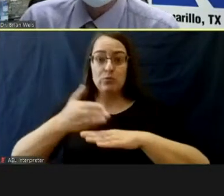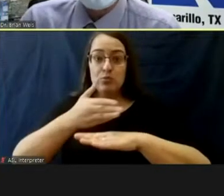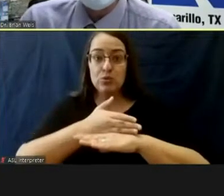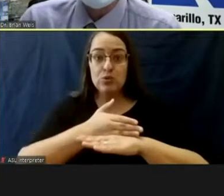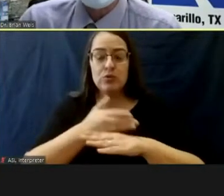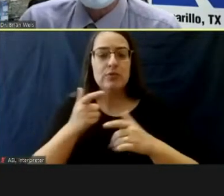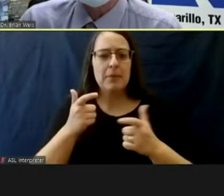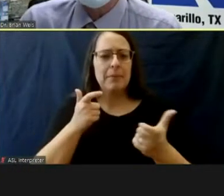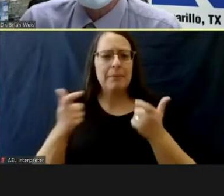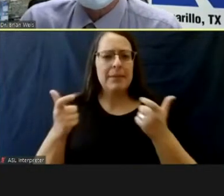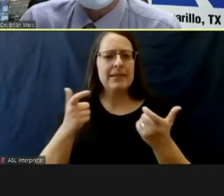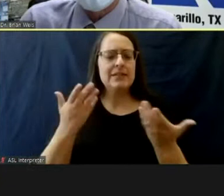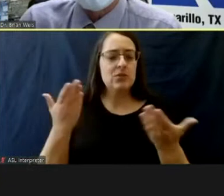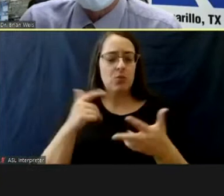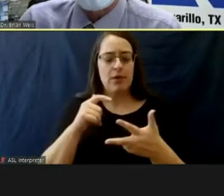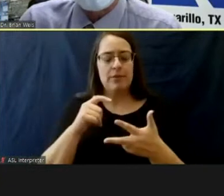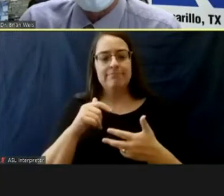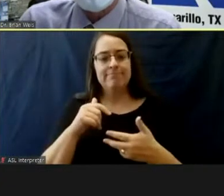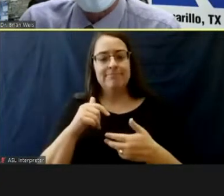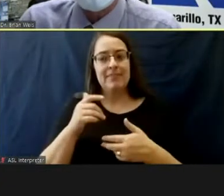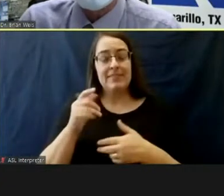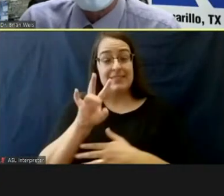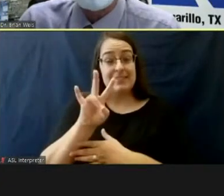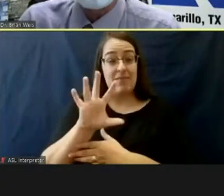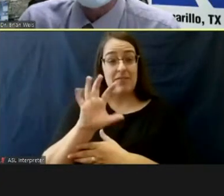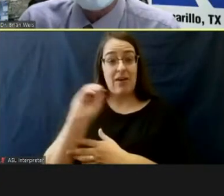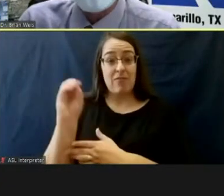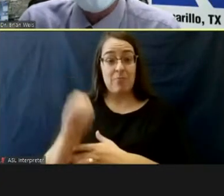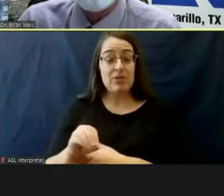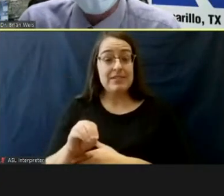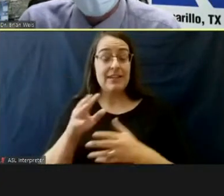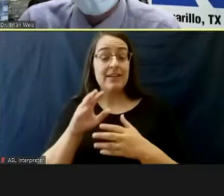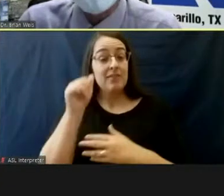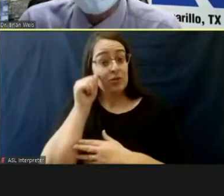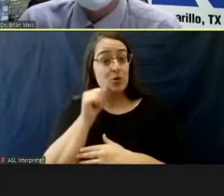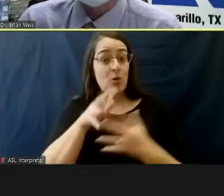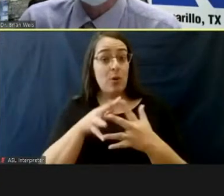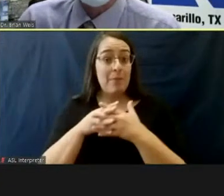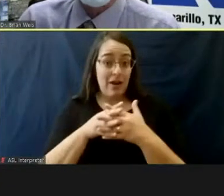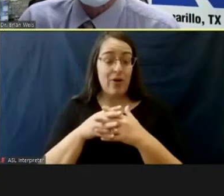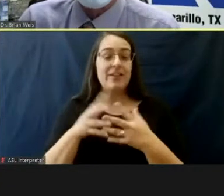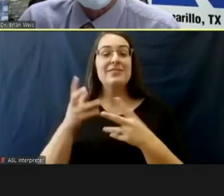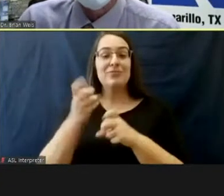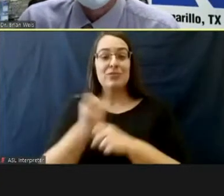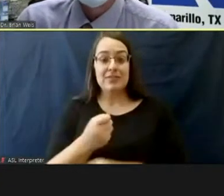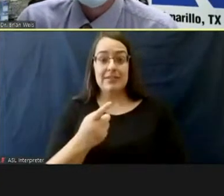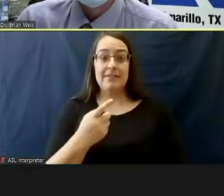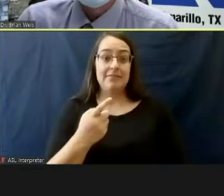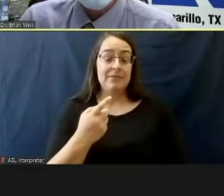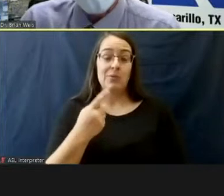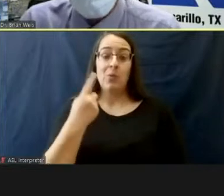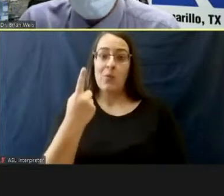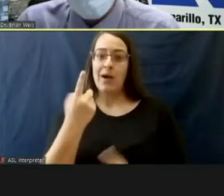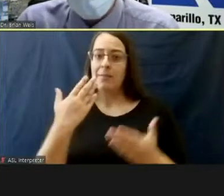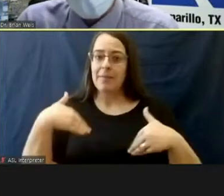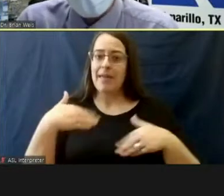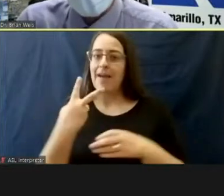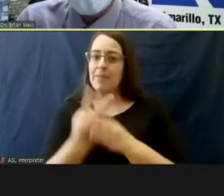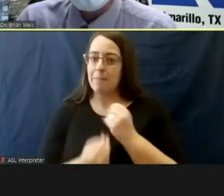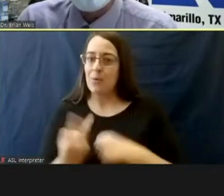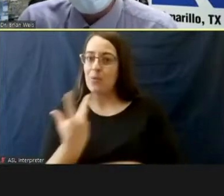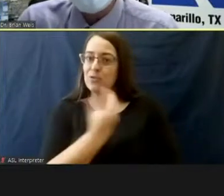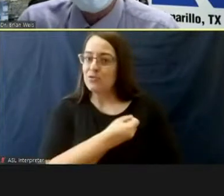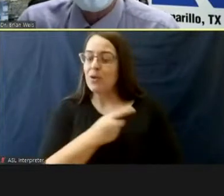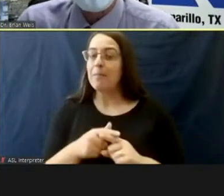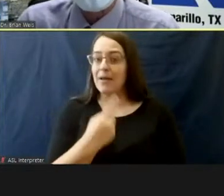right now, 75% of adult Americans have received at least 1 dose of the vaccine. That's awesome. Right?